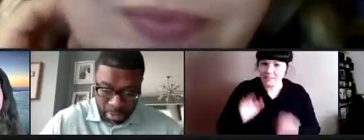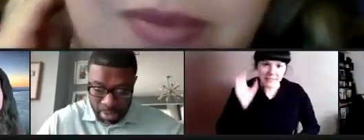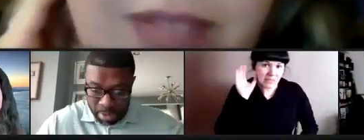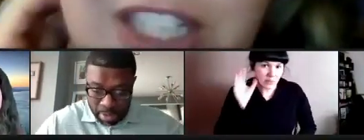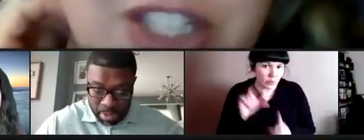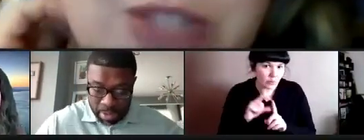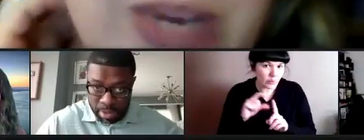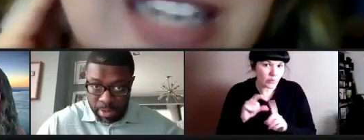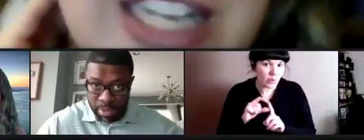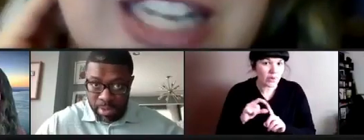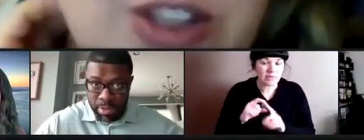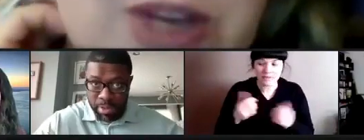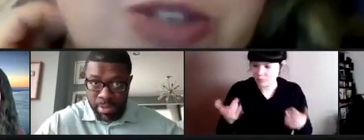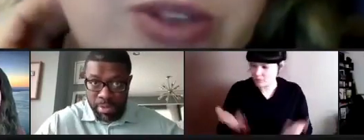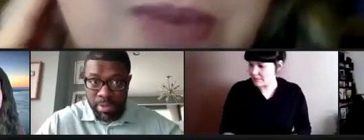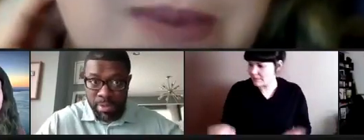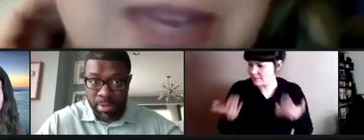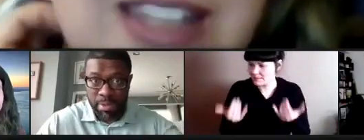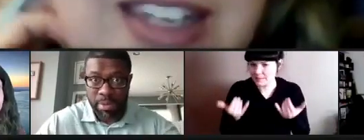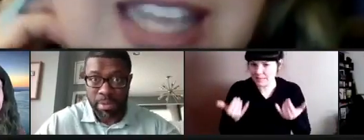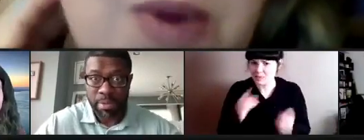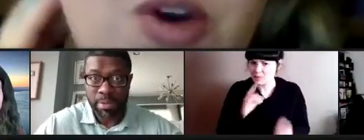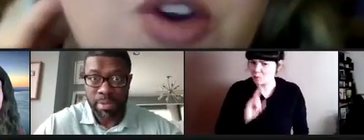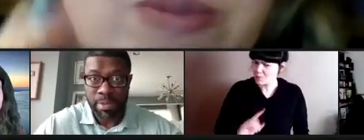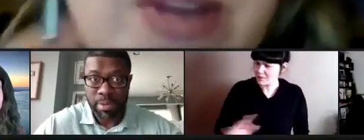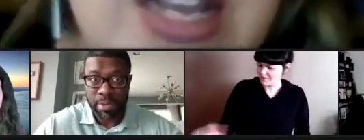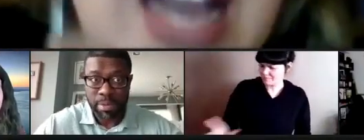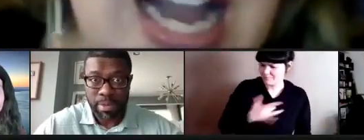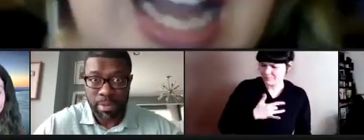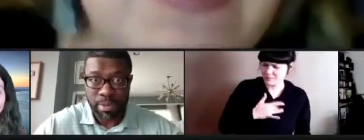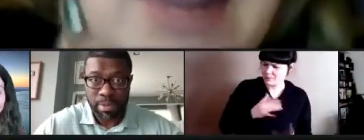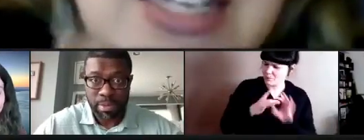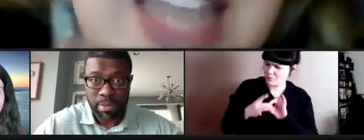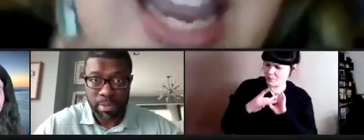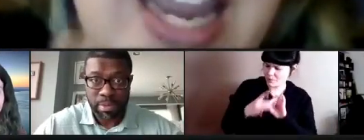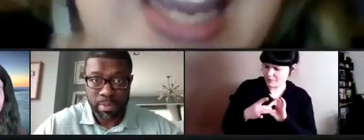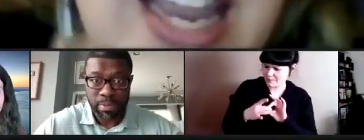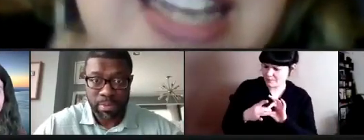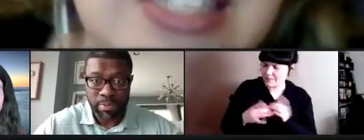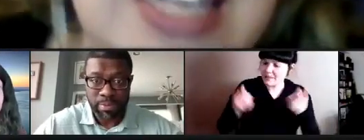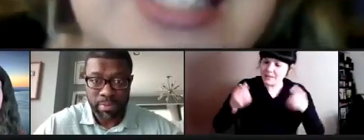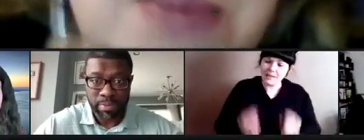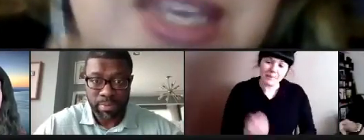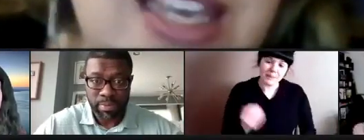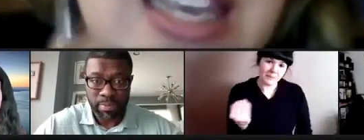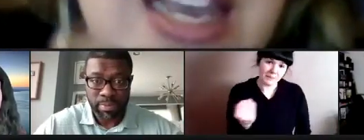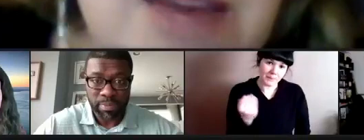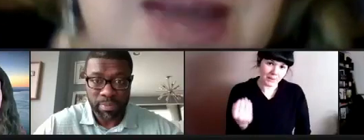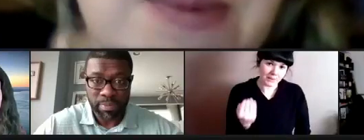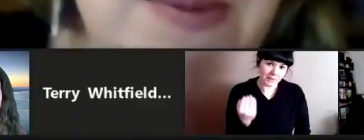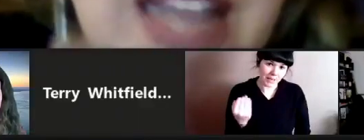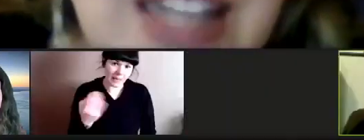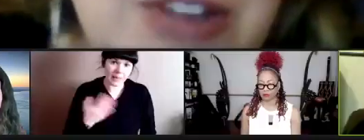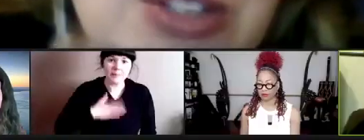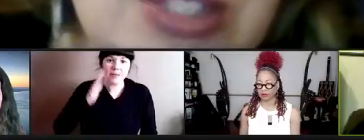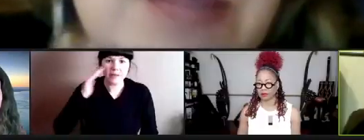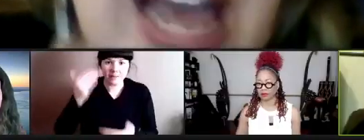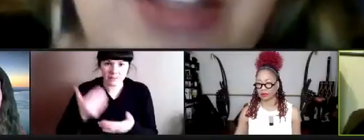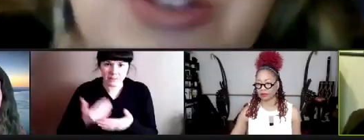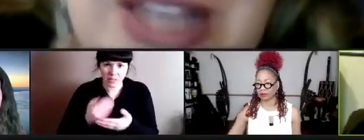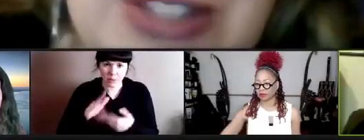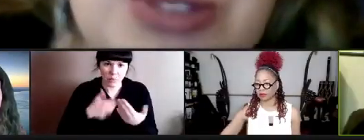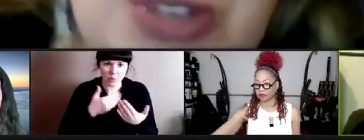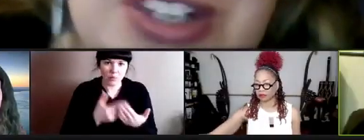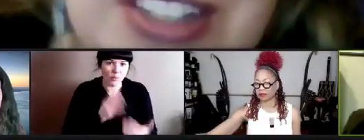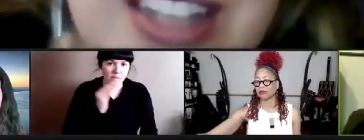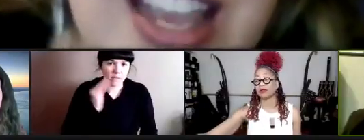And it just resonates so much with me. My son came home on Monday and said to me, "Mom, am I allowed to use